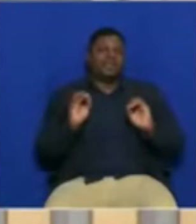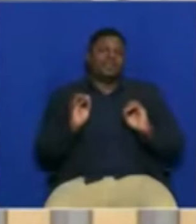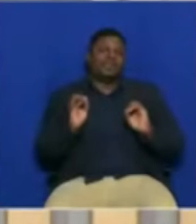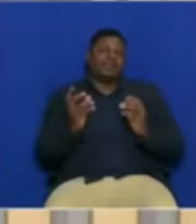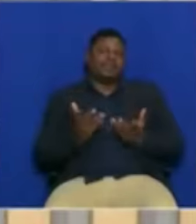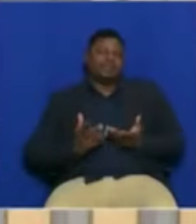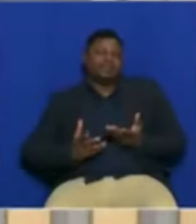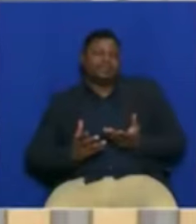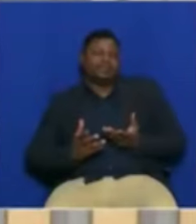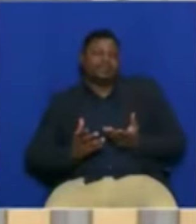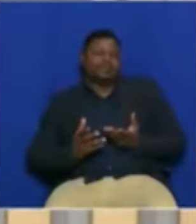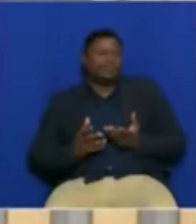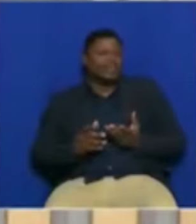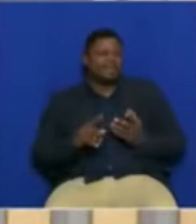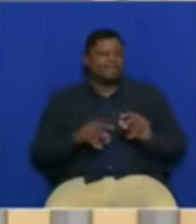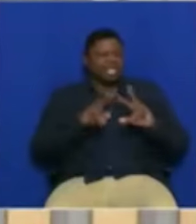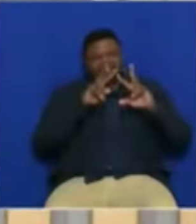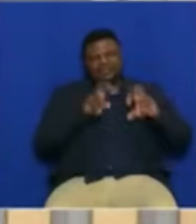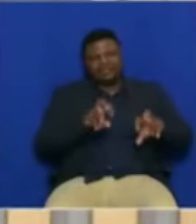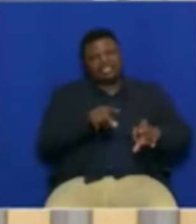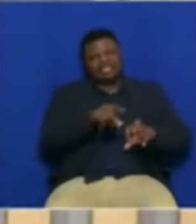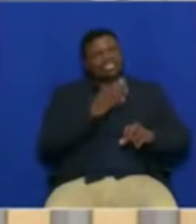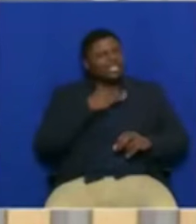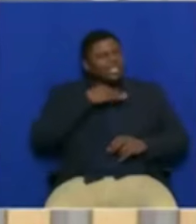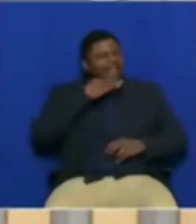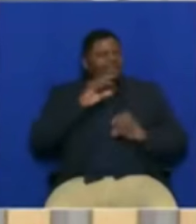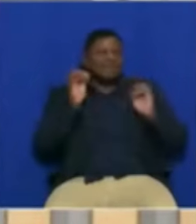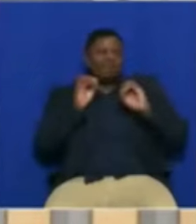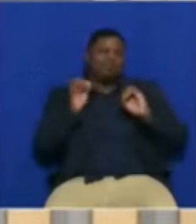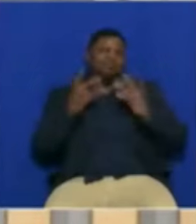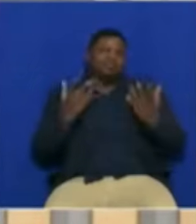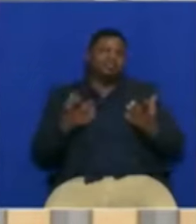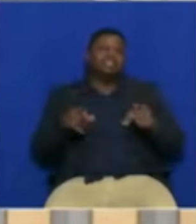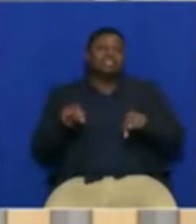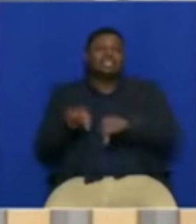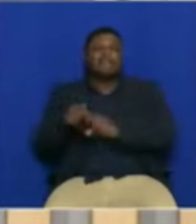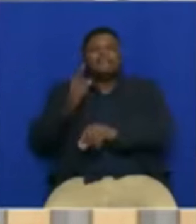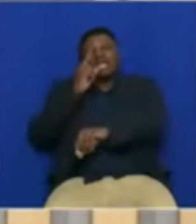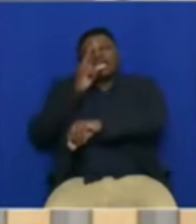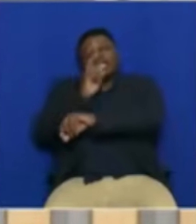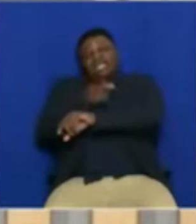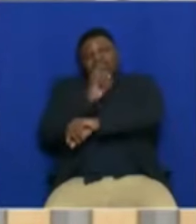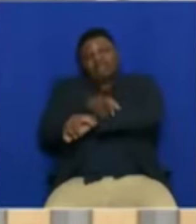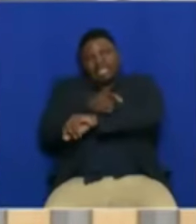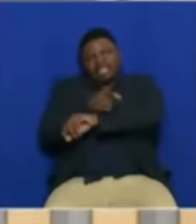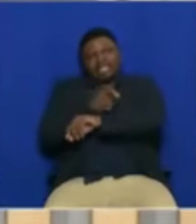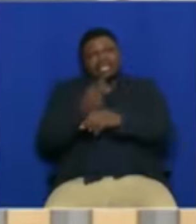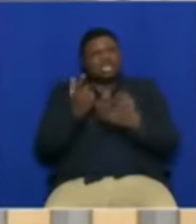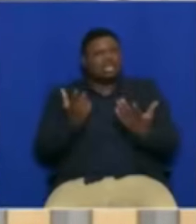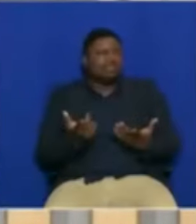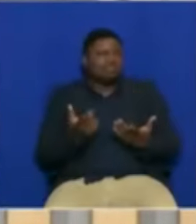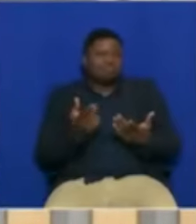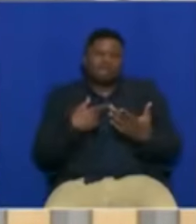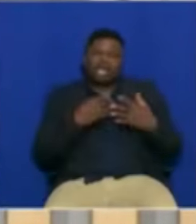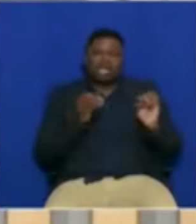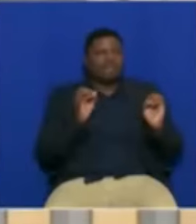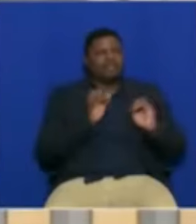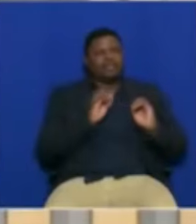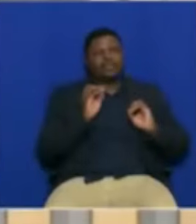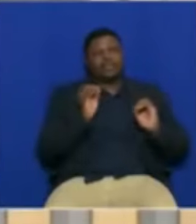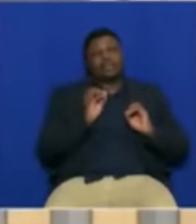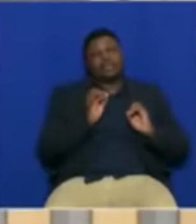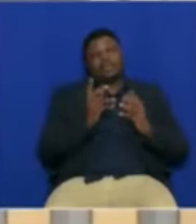particular case. So the disciplinary of that fell away. So I want to move on